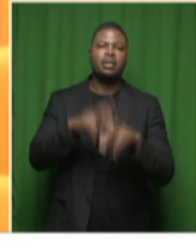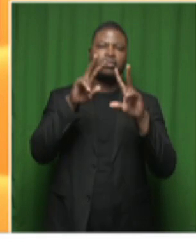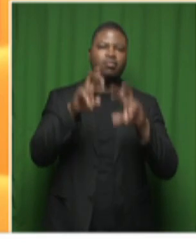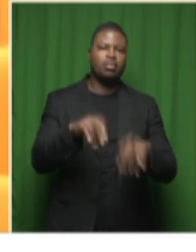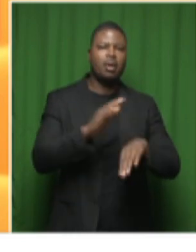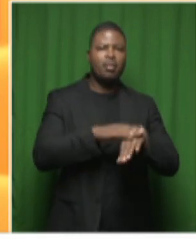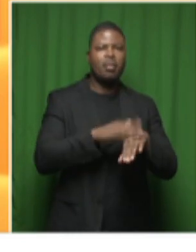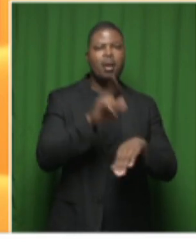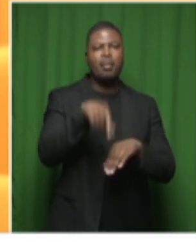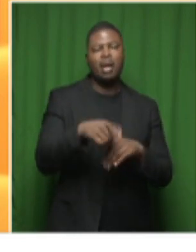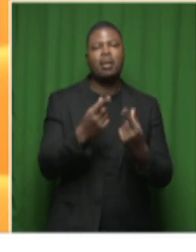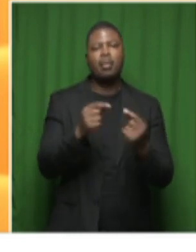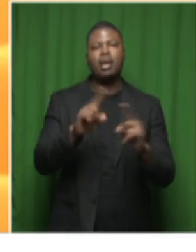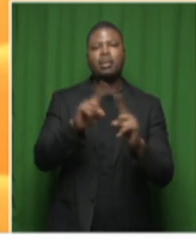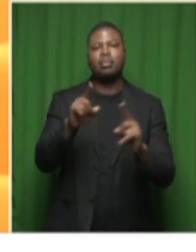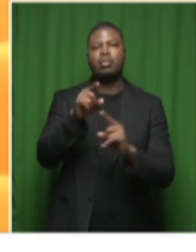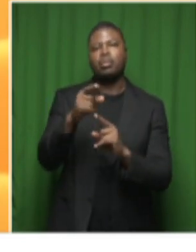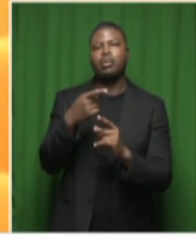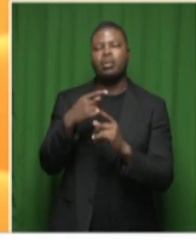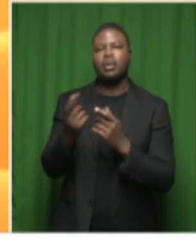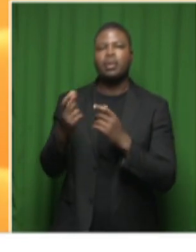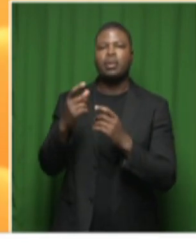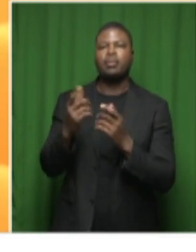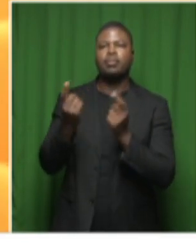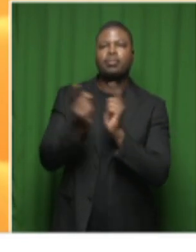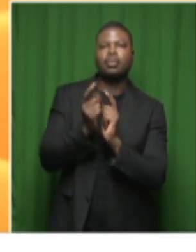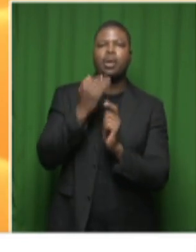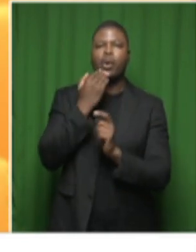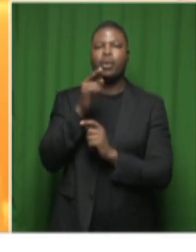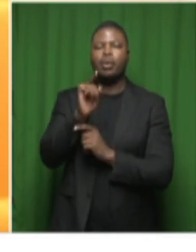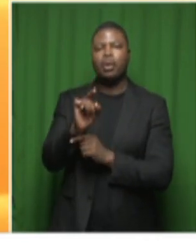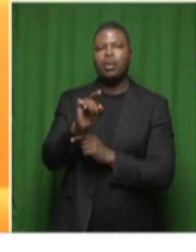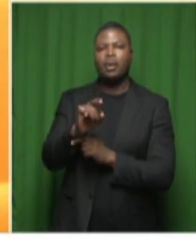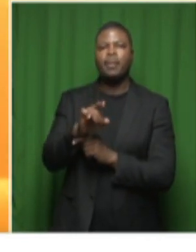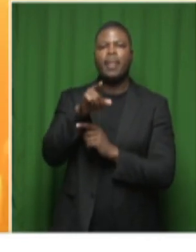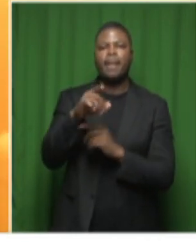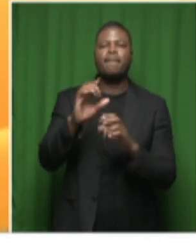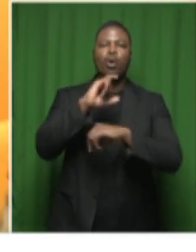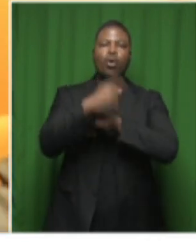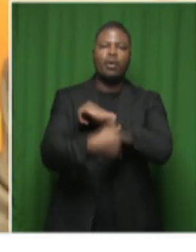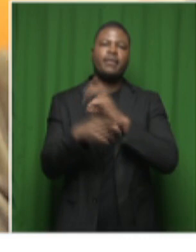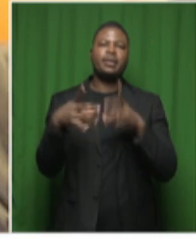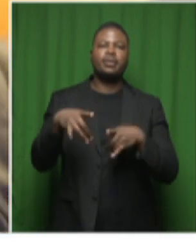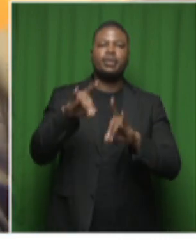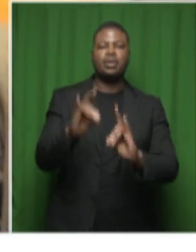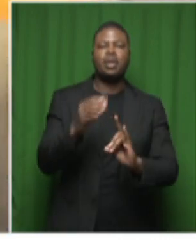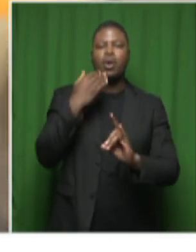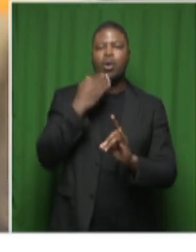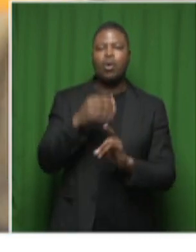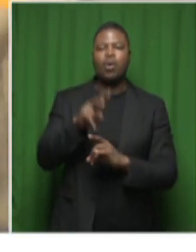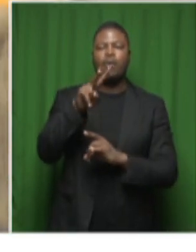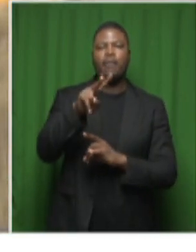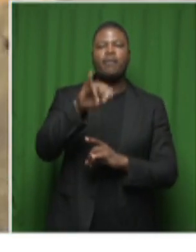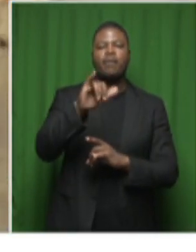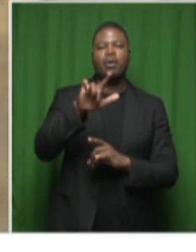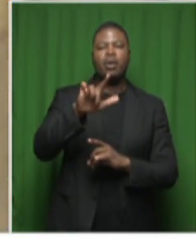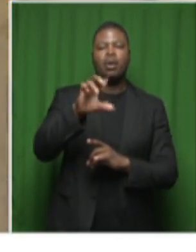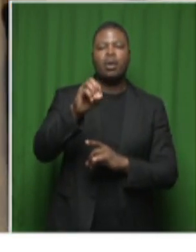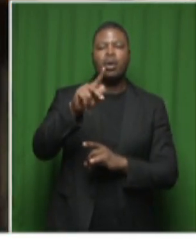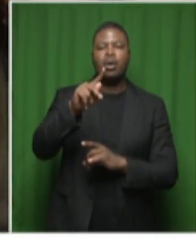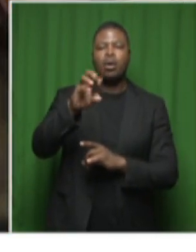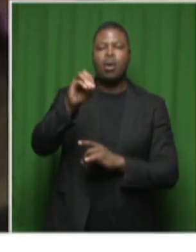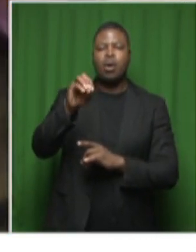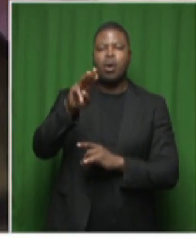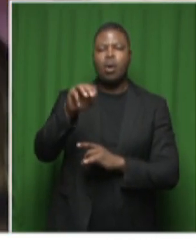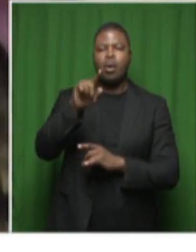matter, we are now joined by the conference chair, Professor Willem Hannekom, who is going to take us forward on what we have heard